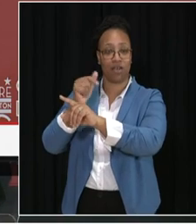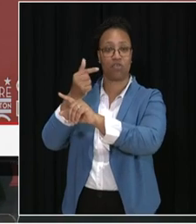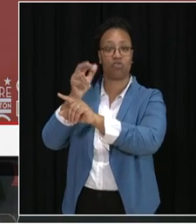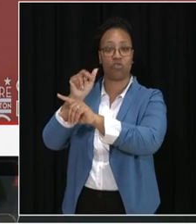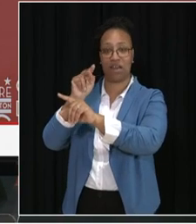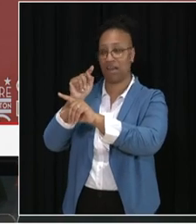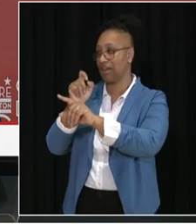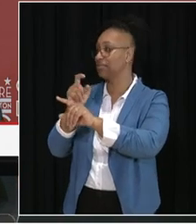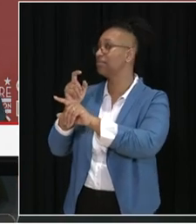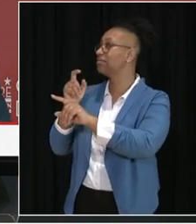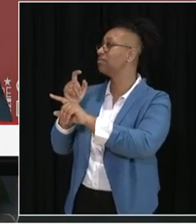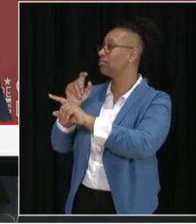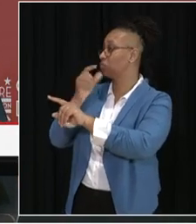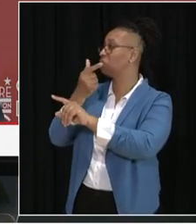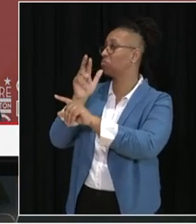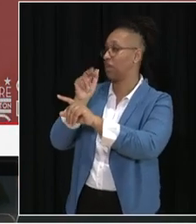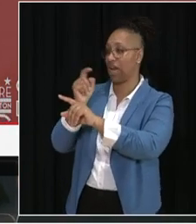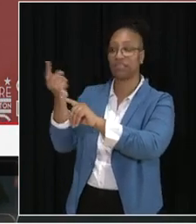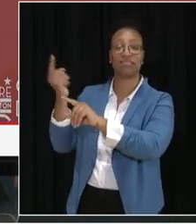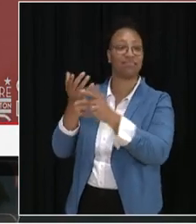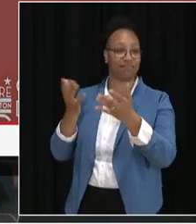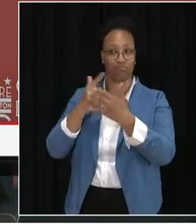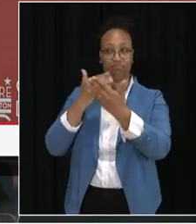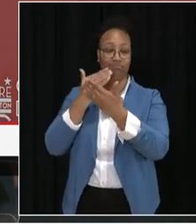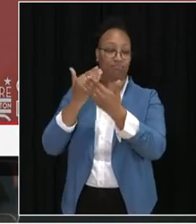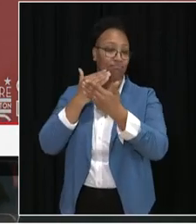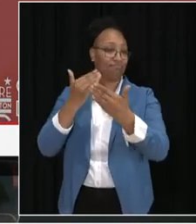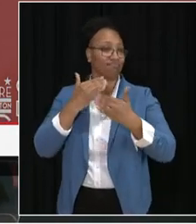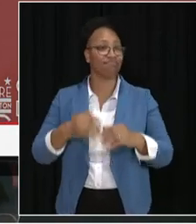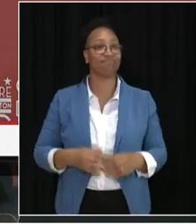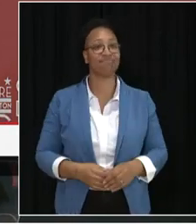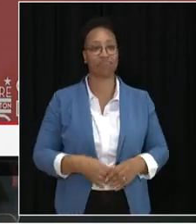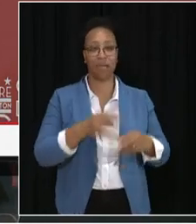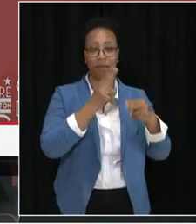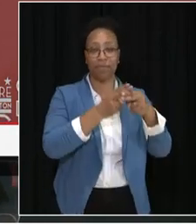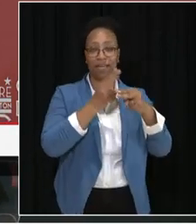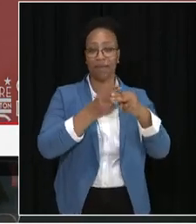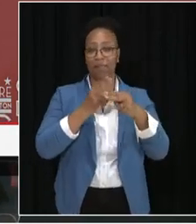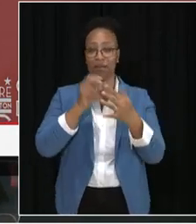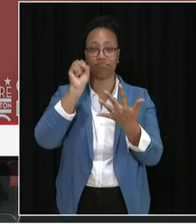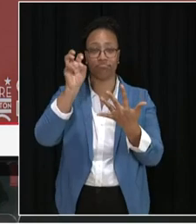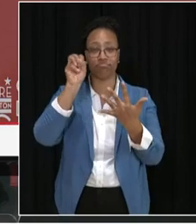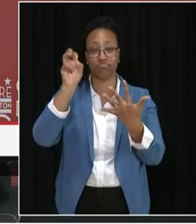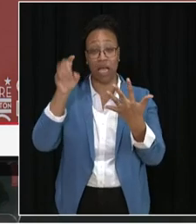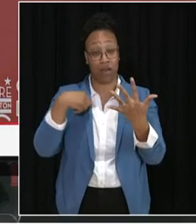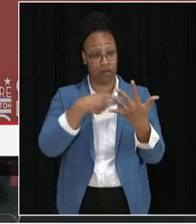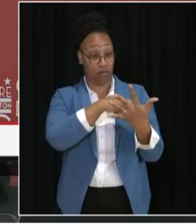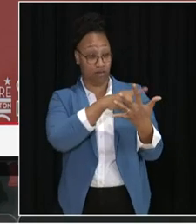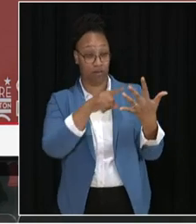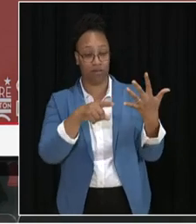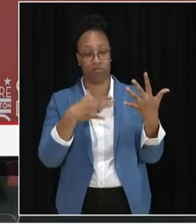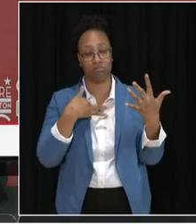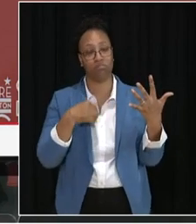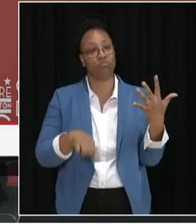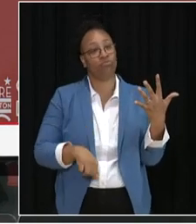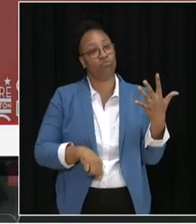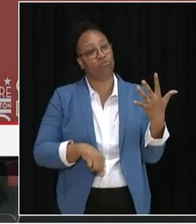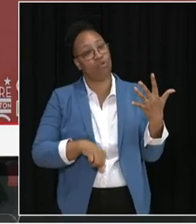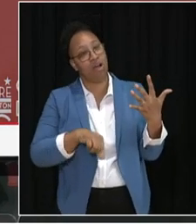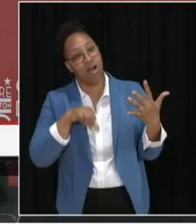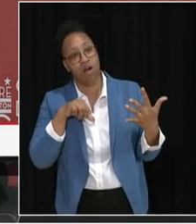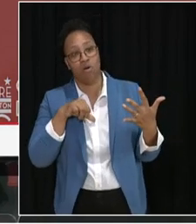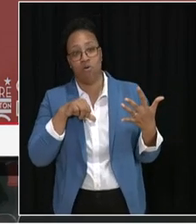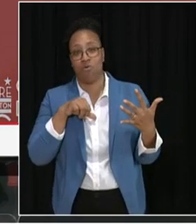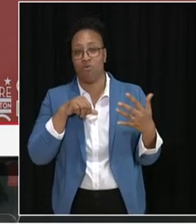And I am just so proud of what our real estate team has done, not only with this building,